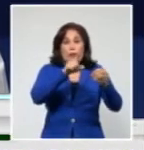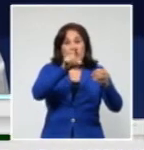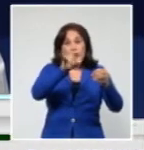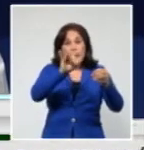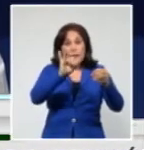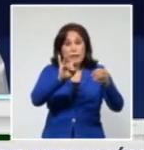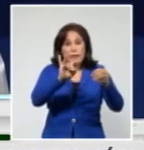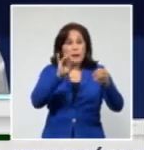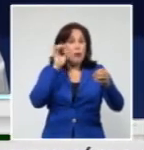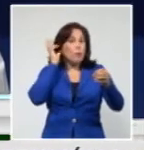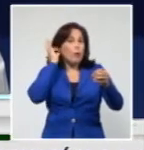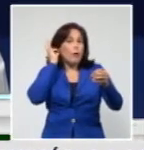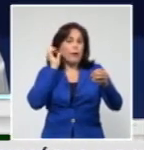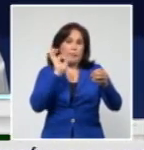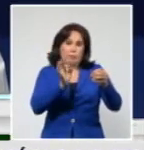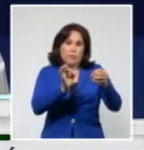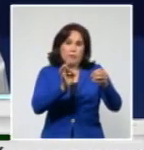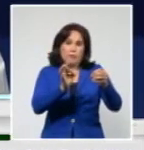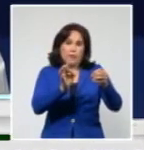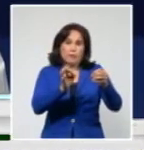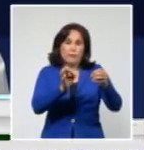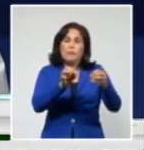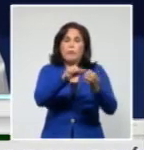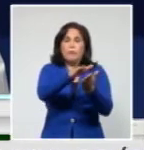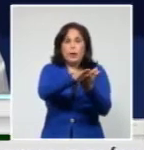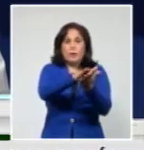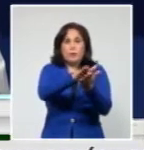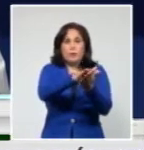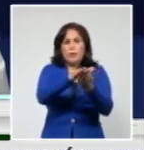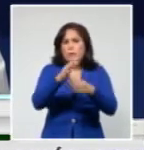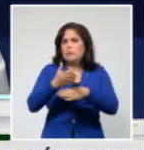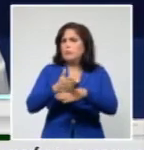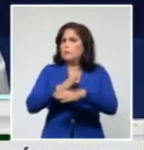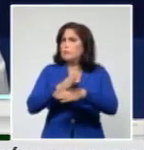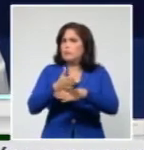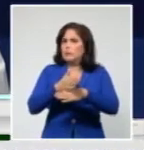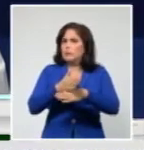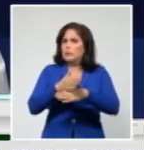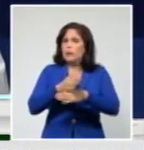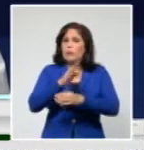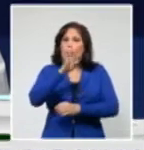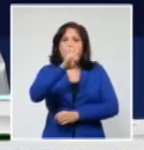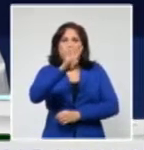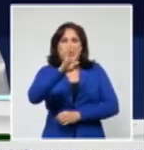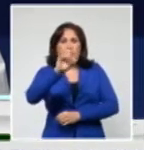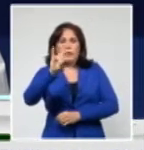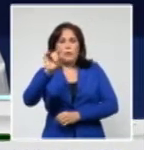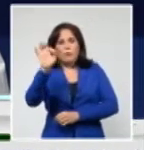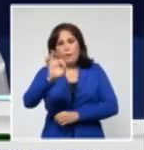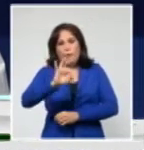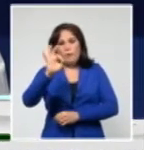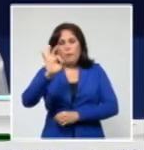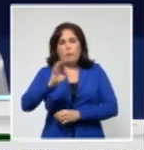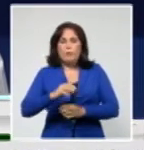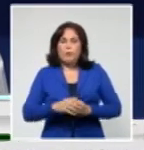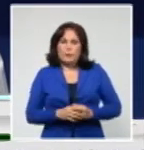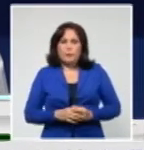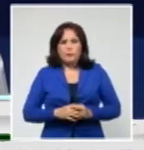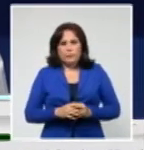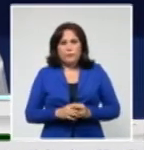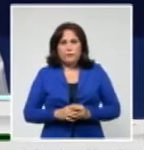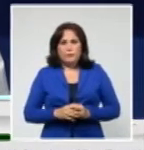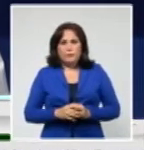at the time of testing, and this figure rises to 63% of cases over the last 15